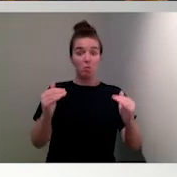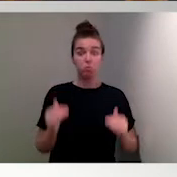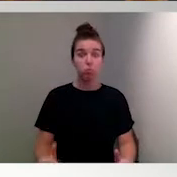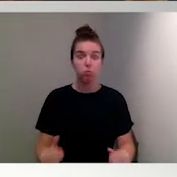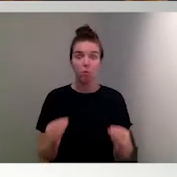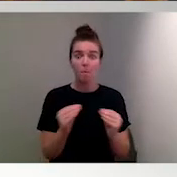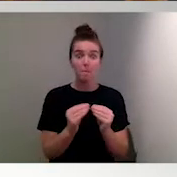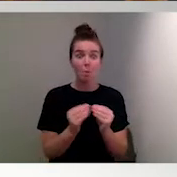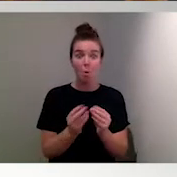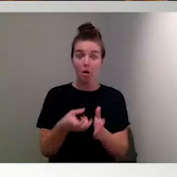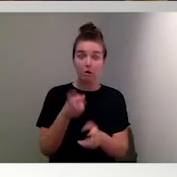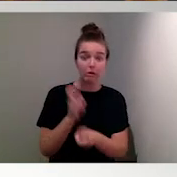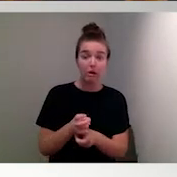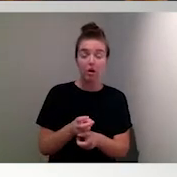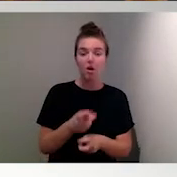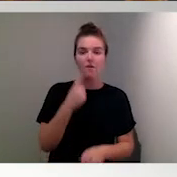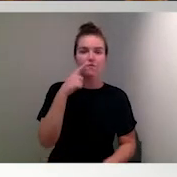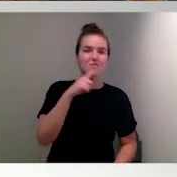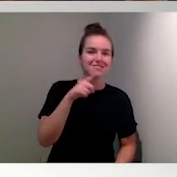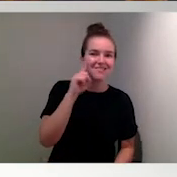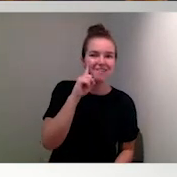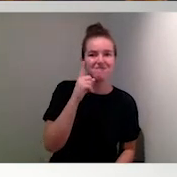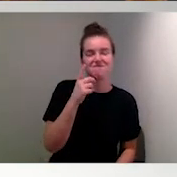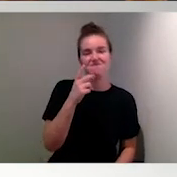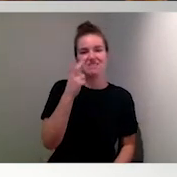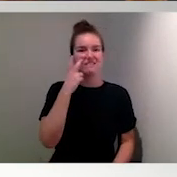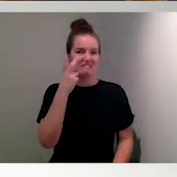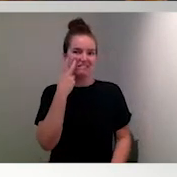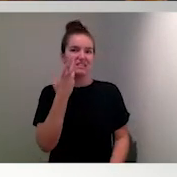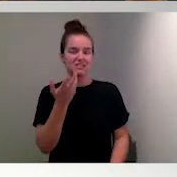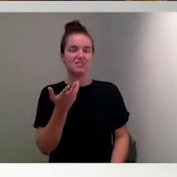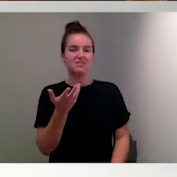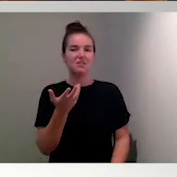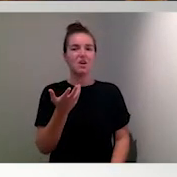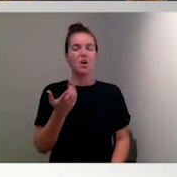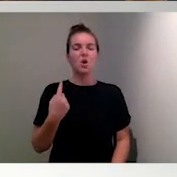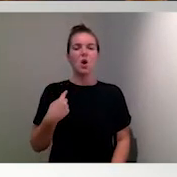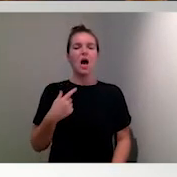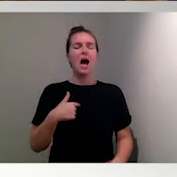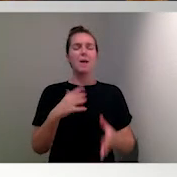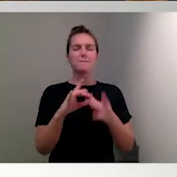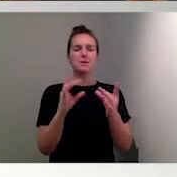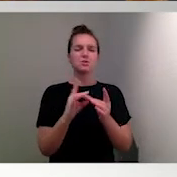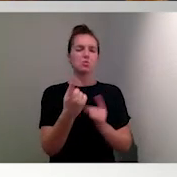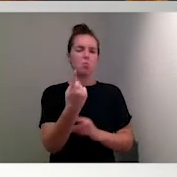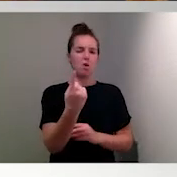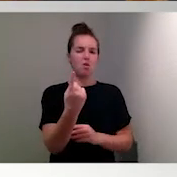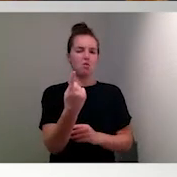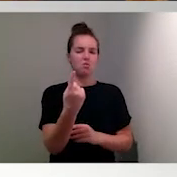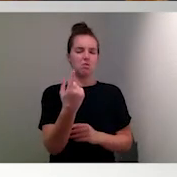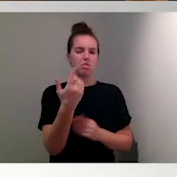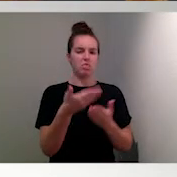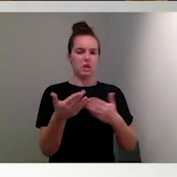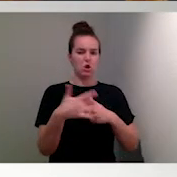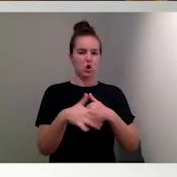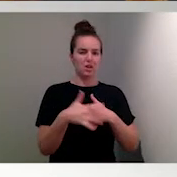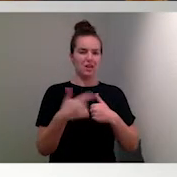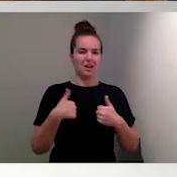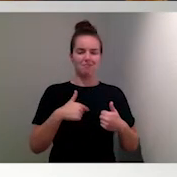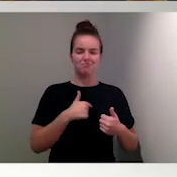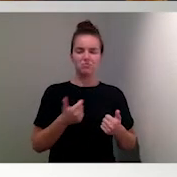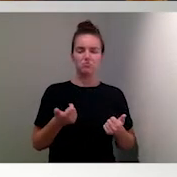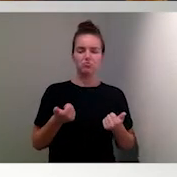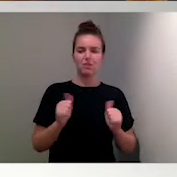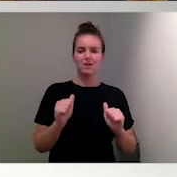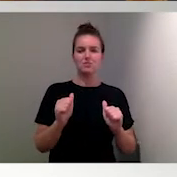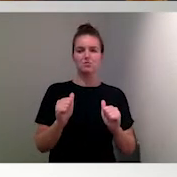it is something we're working on. I didn't mention earlier, one of the ways that I'm advocating for the disabled in the travel community is we are